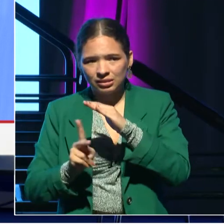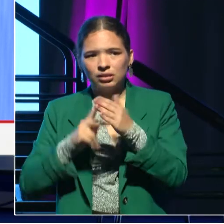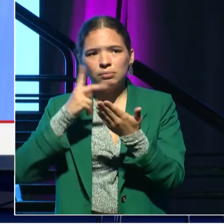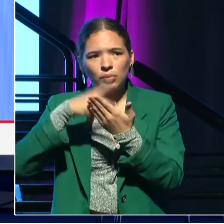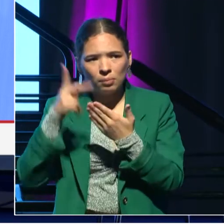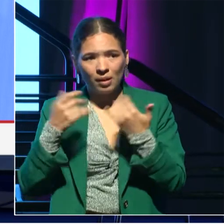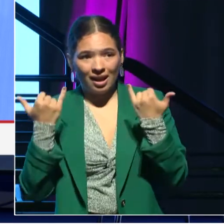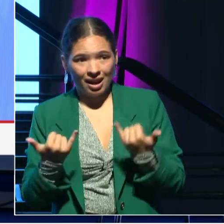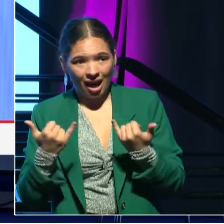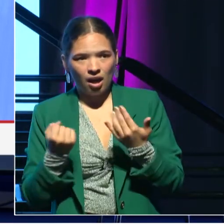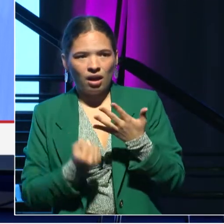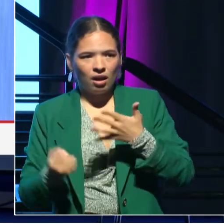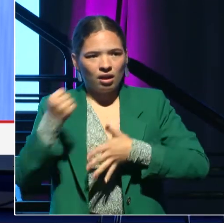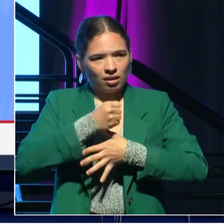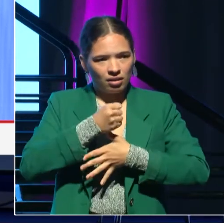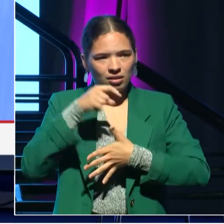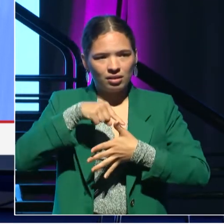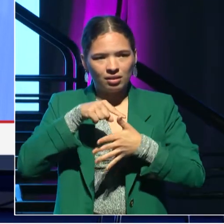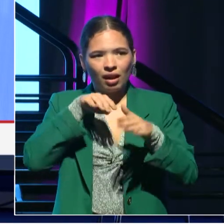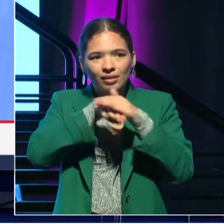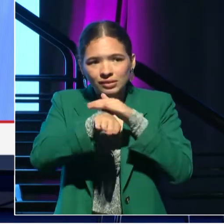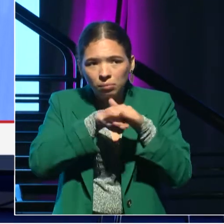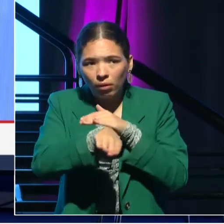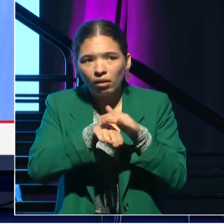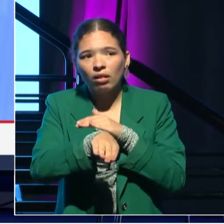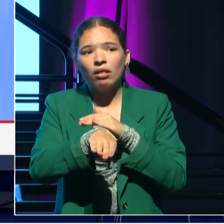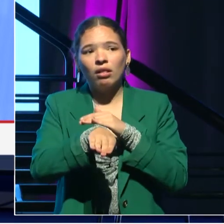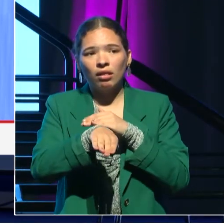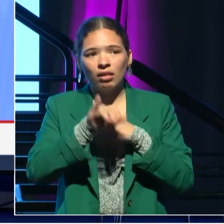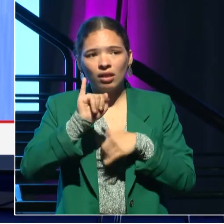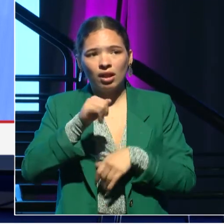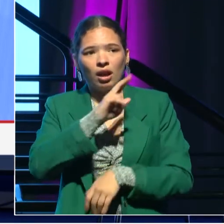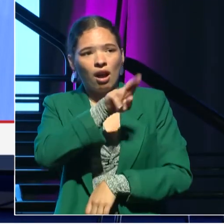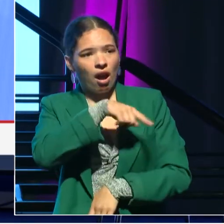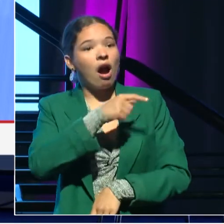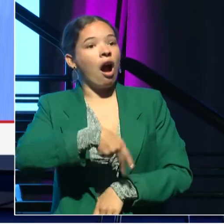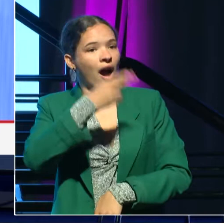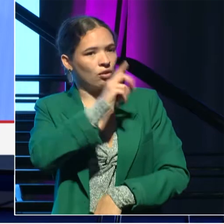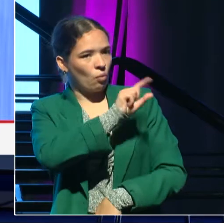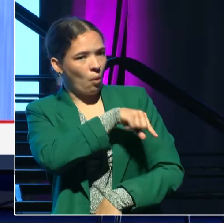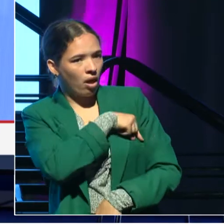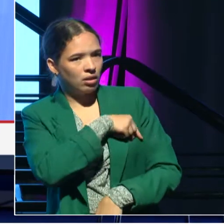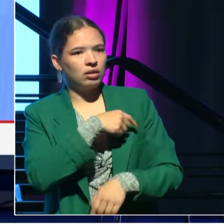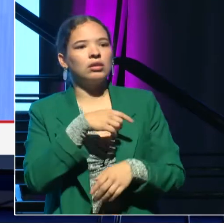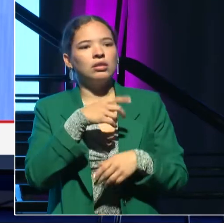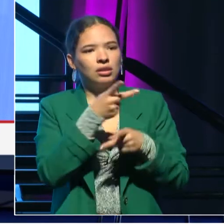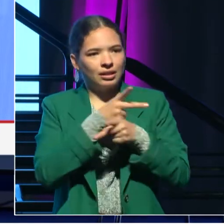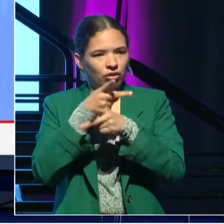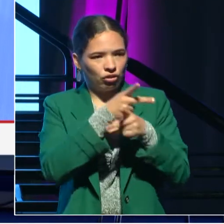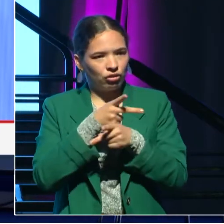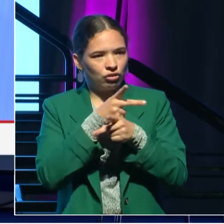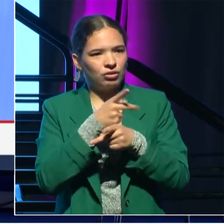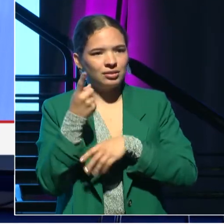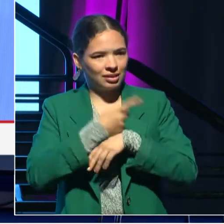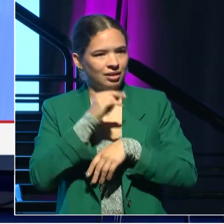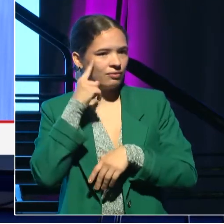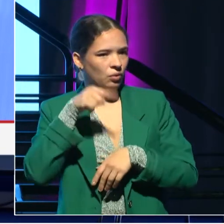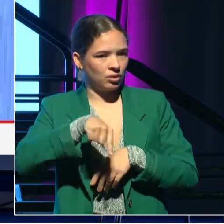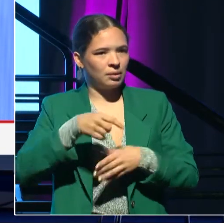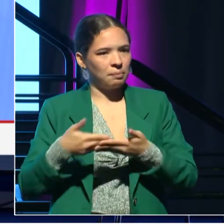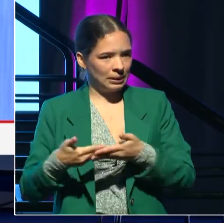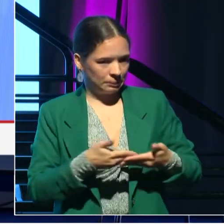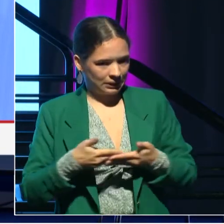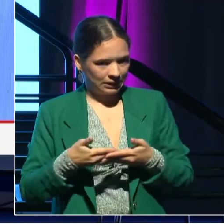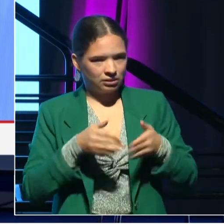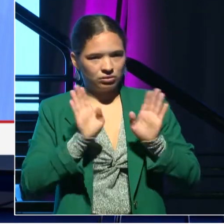to affordable, high-quality childcare for infants and toddlers. So this work is hard. It's going to